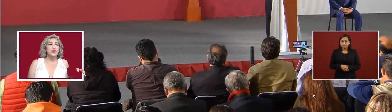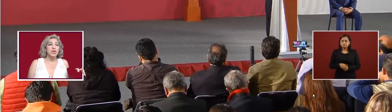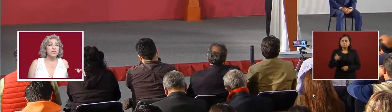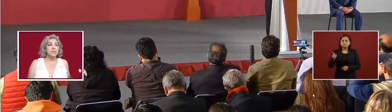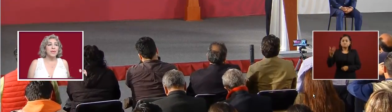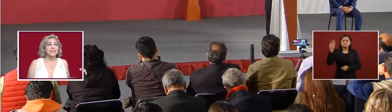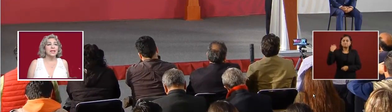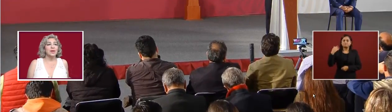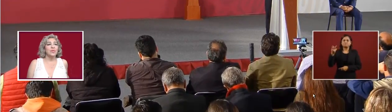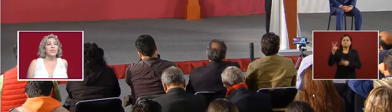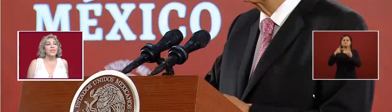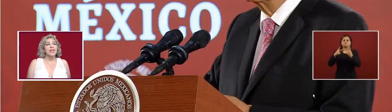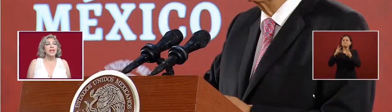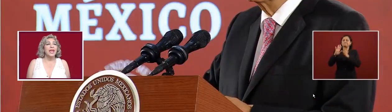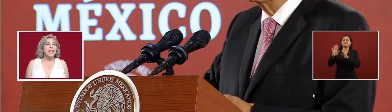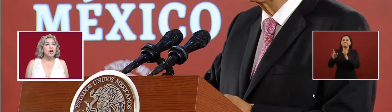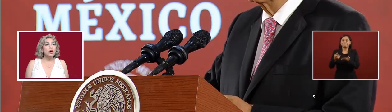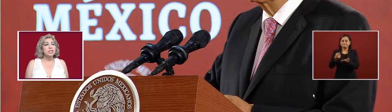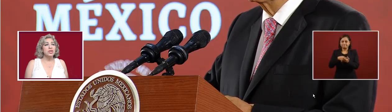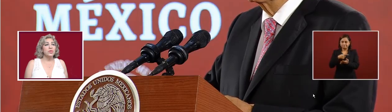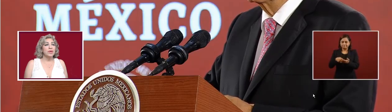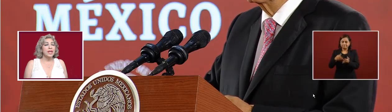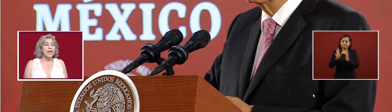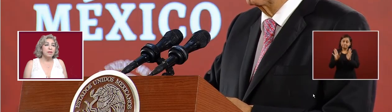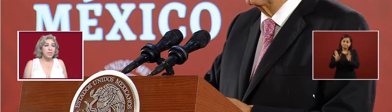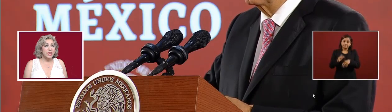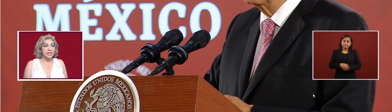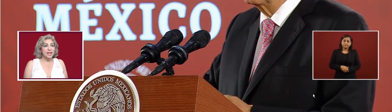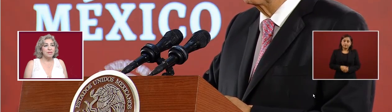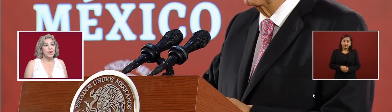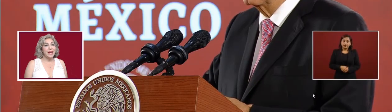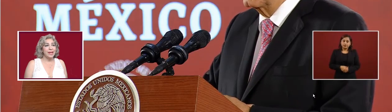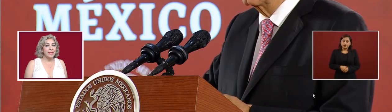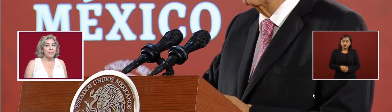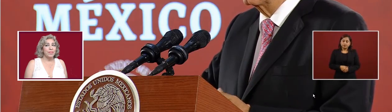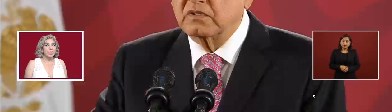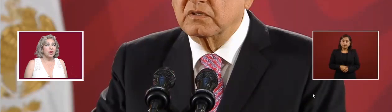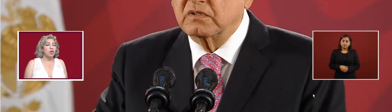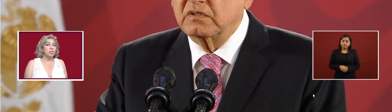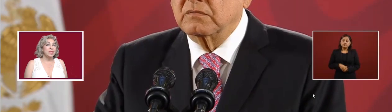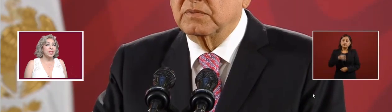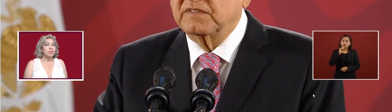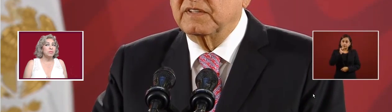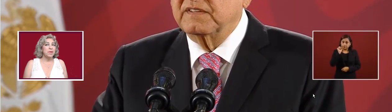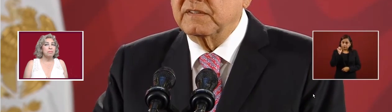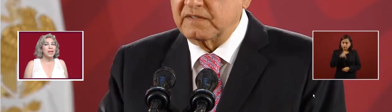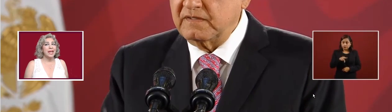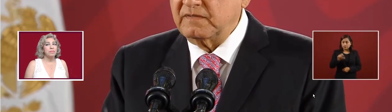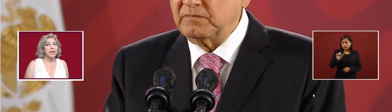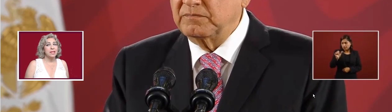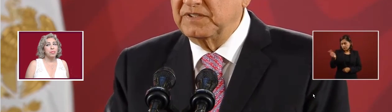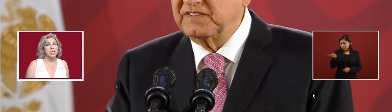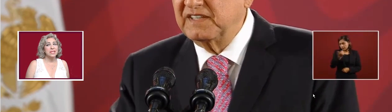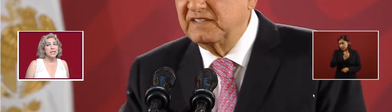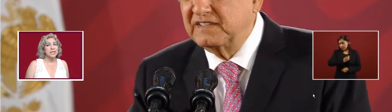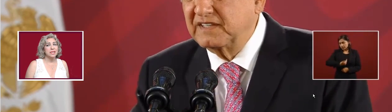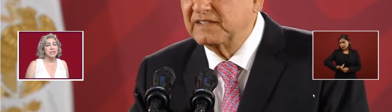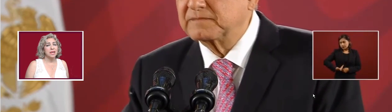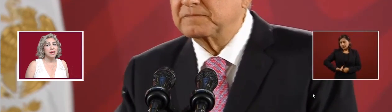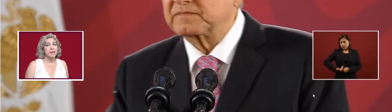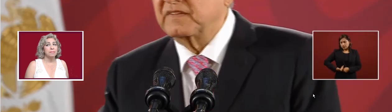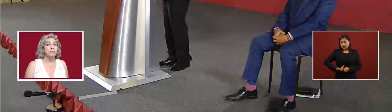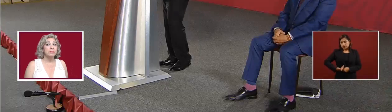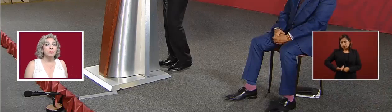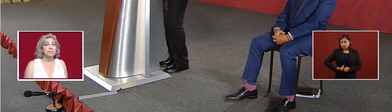his trip to Mexico. And also, it had been done by, or what, it was being planned by the president,